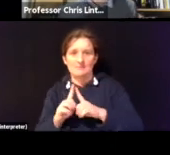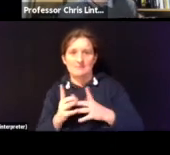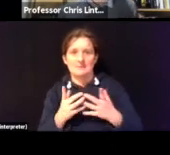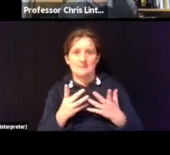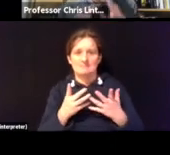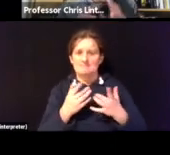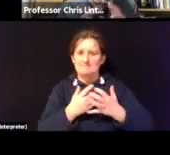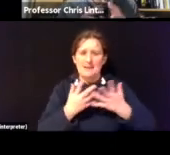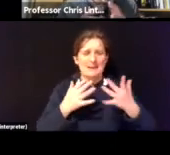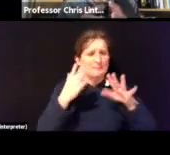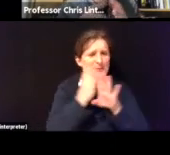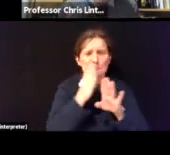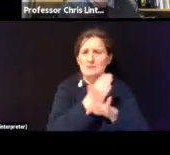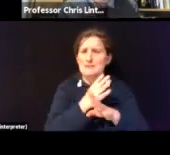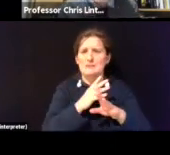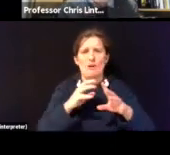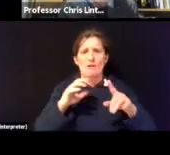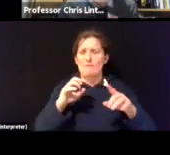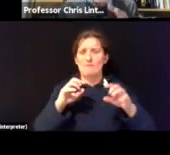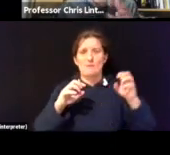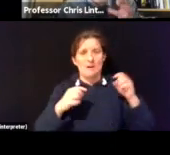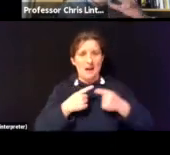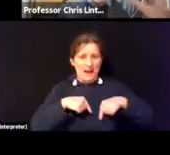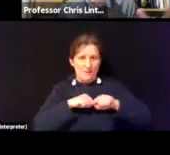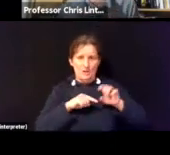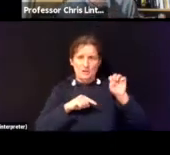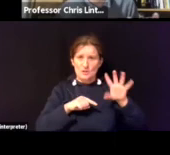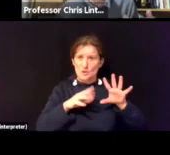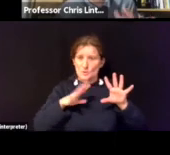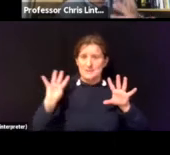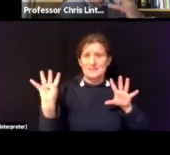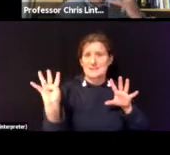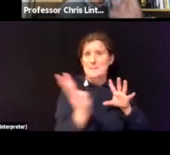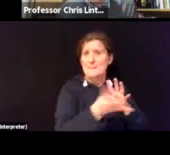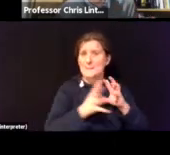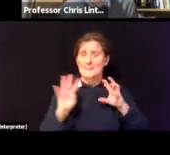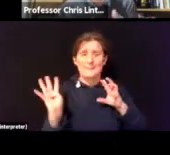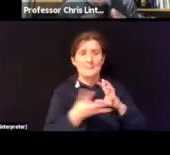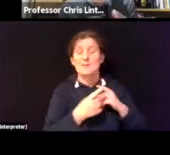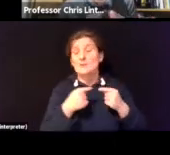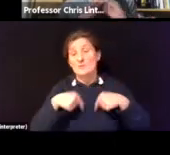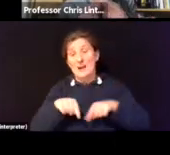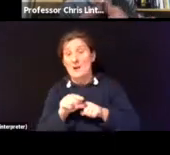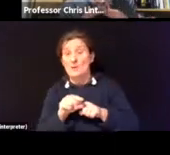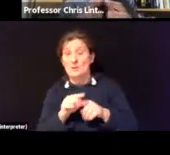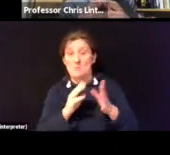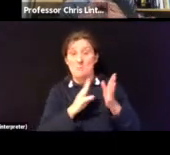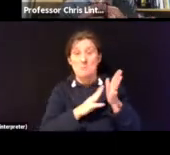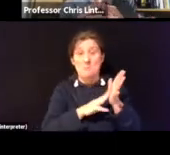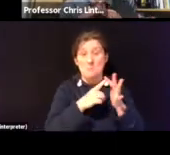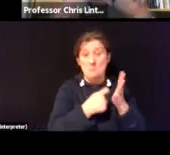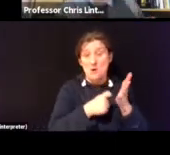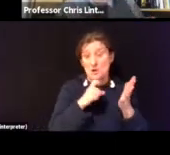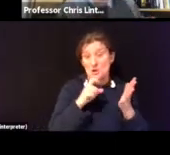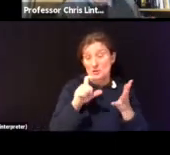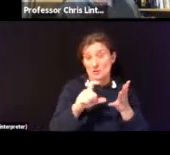system. So just in the inner solar system, Mercury is like the core of what